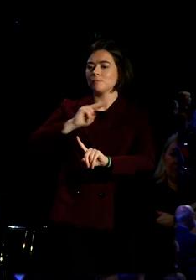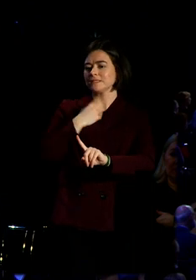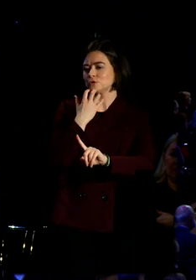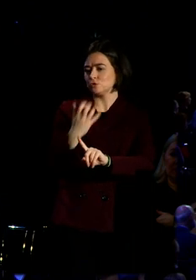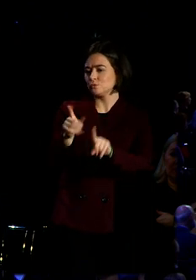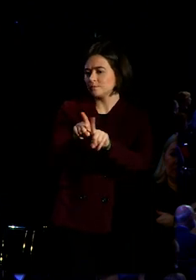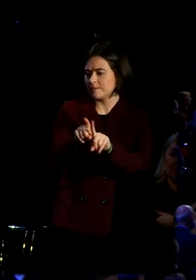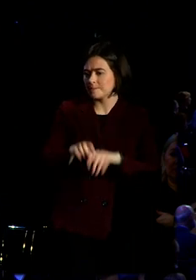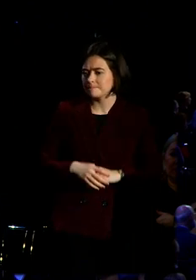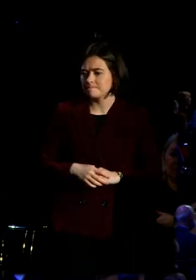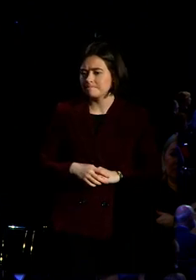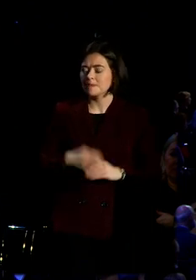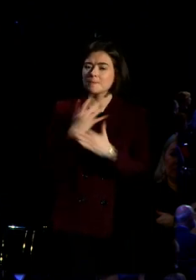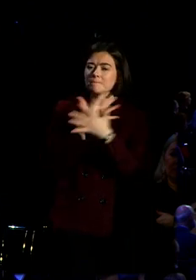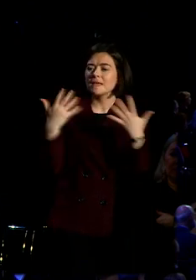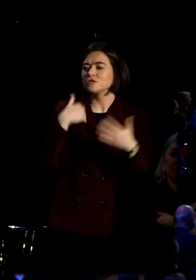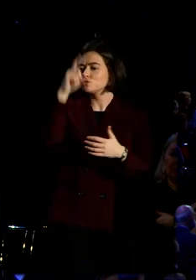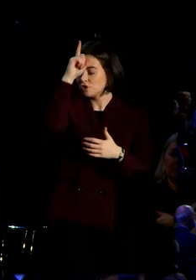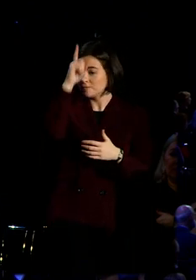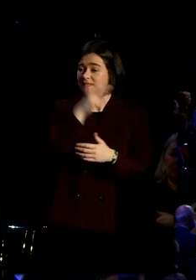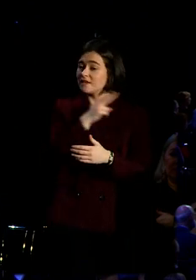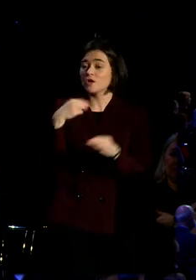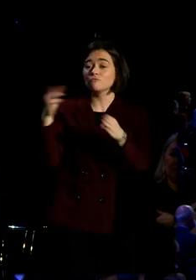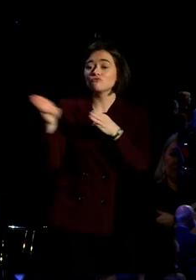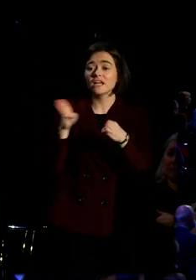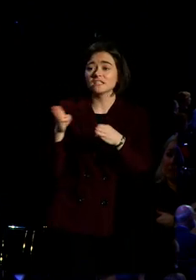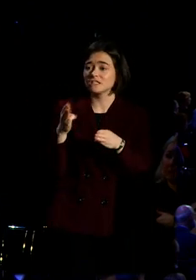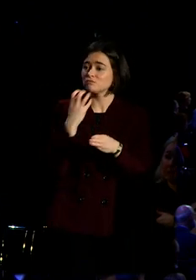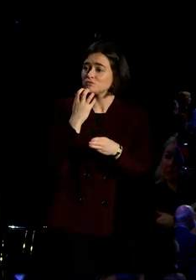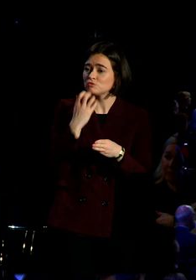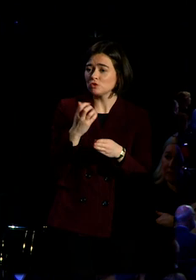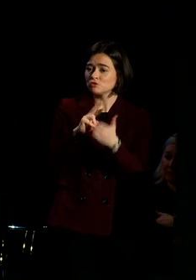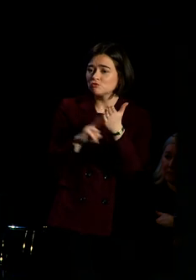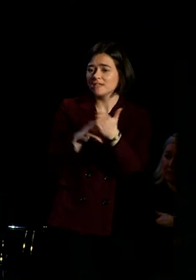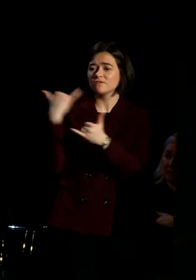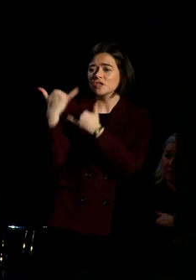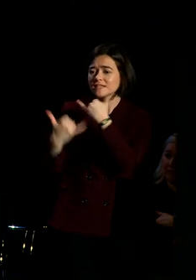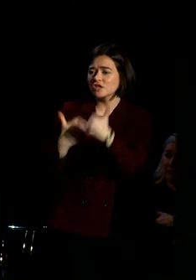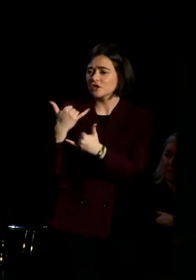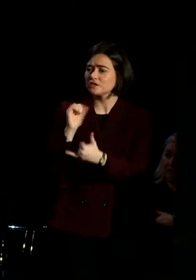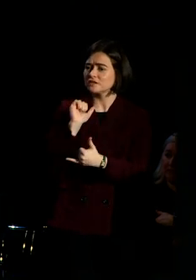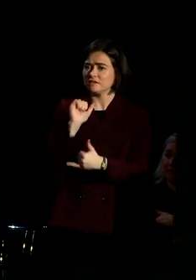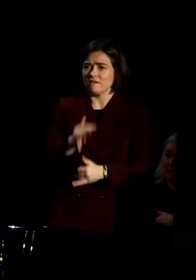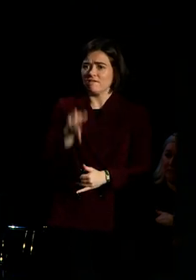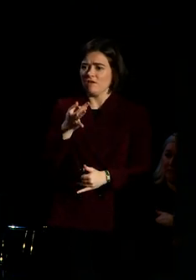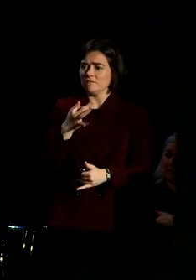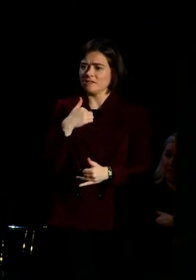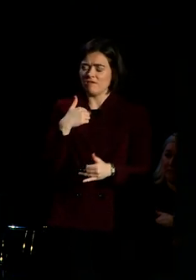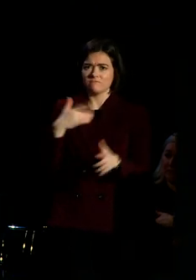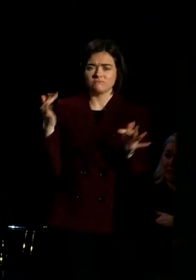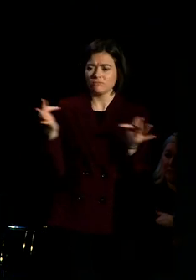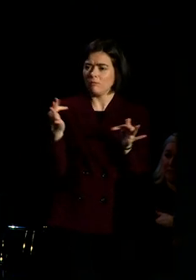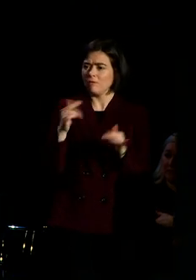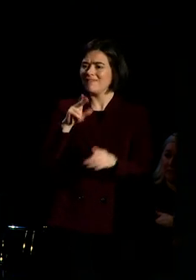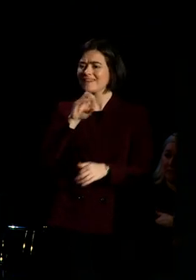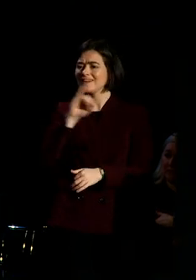Jews. Many Germans who had not practiced Judaism for years found themselves caught in the grip of Nazi